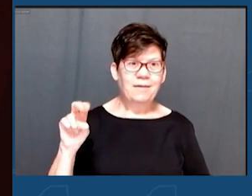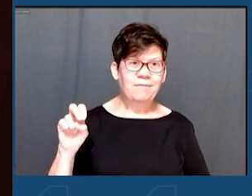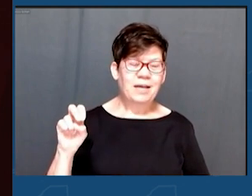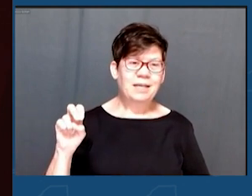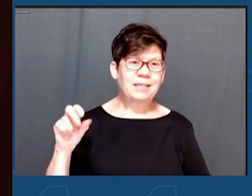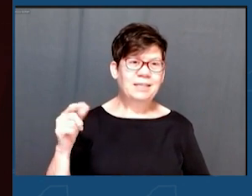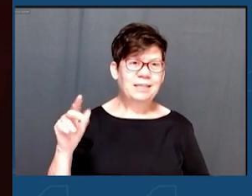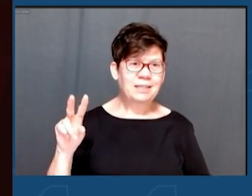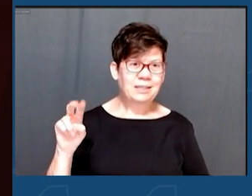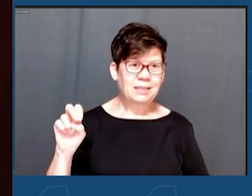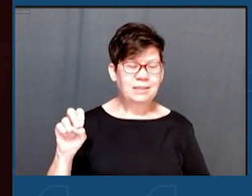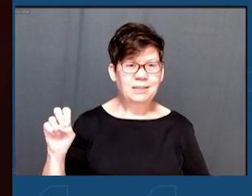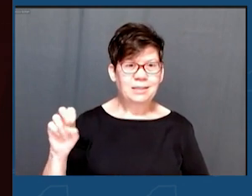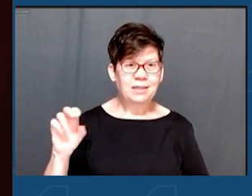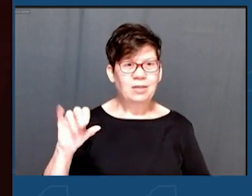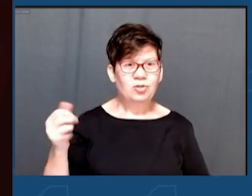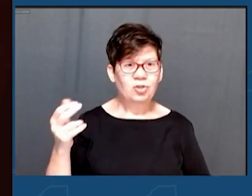give them both a round of applause.